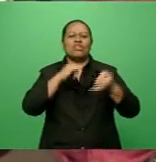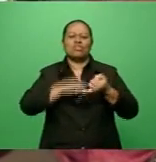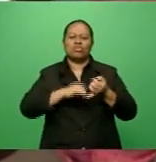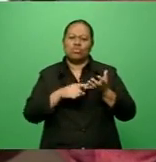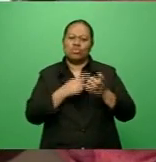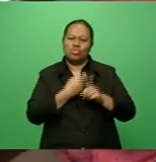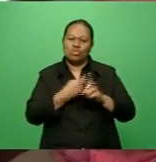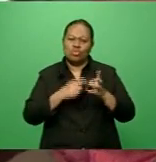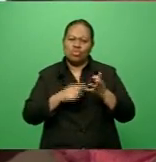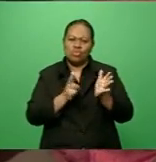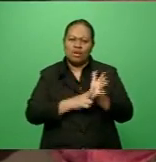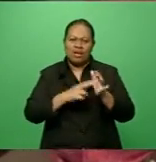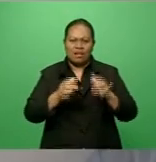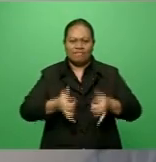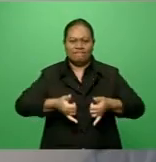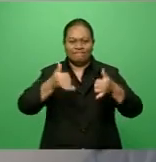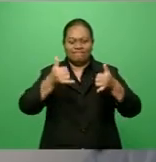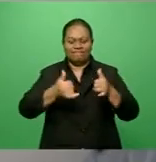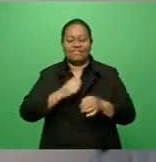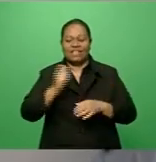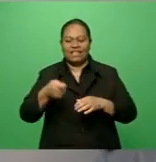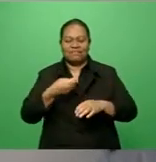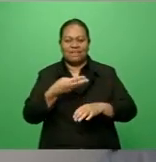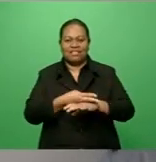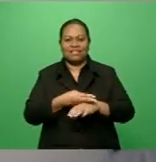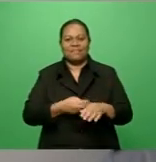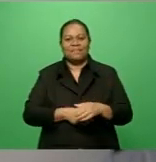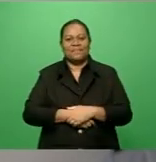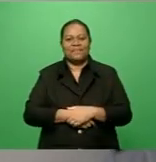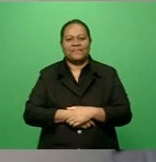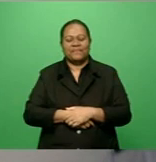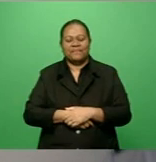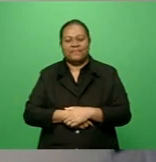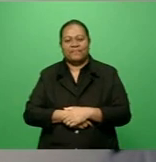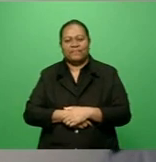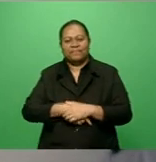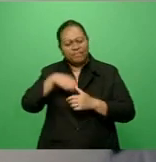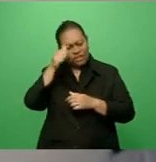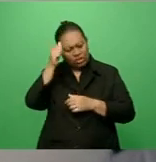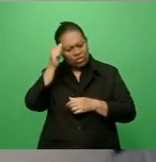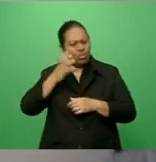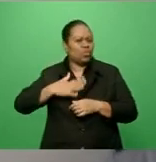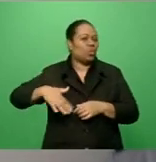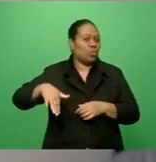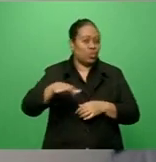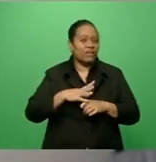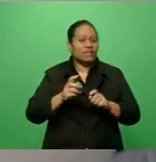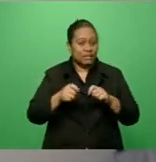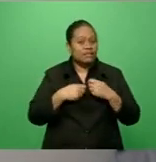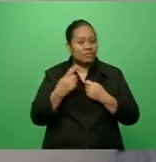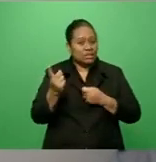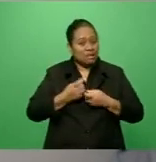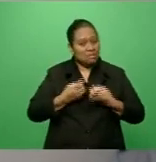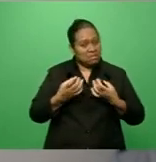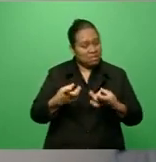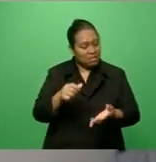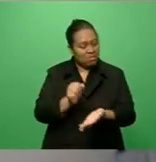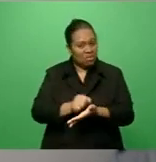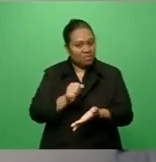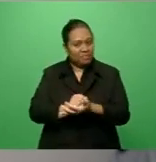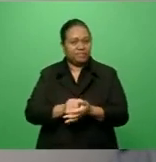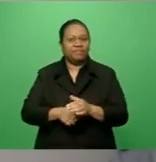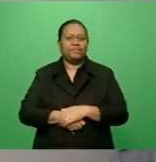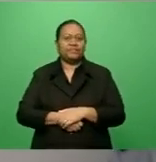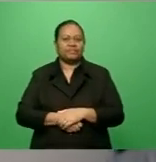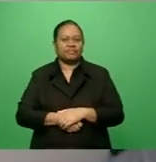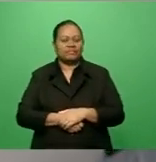Sukuna Bowl next month. I guess I know all the team will be coming in prepared since all of them have